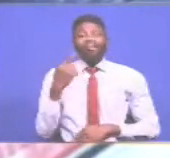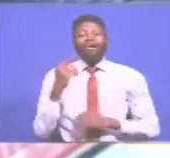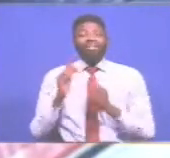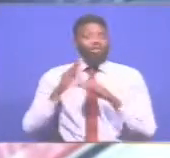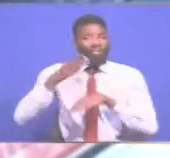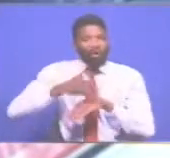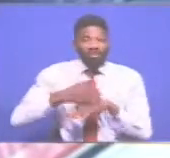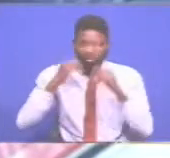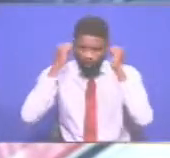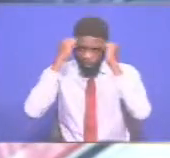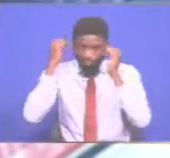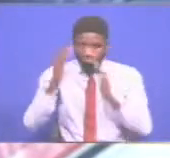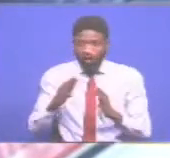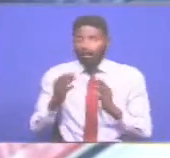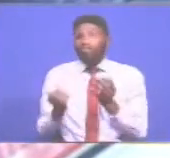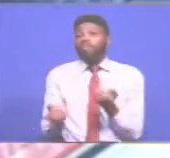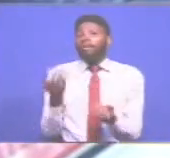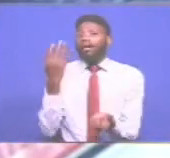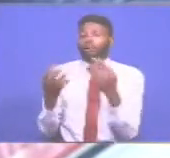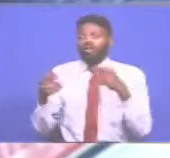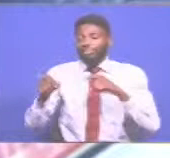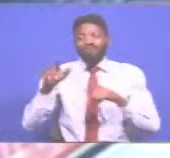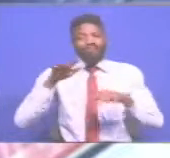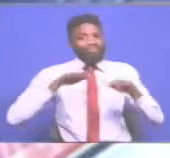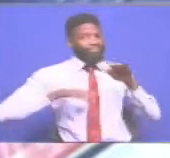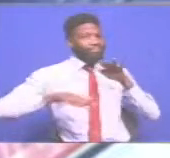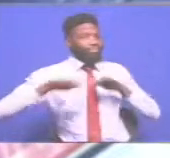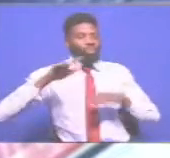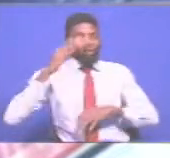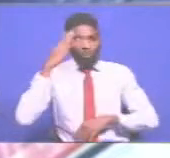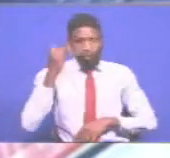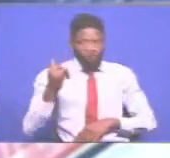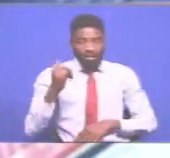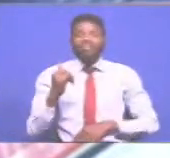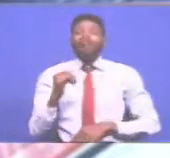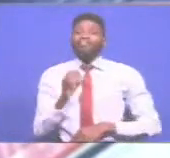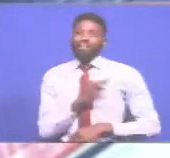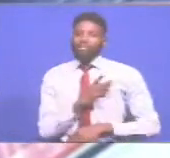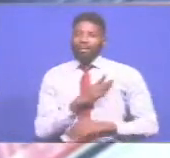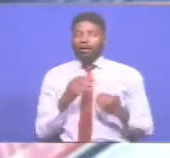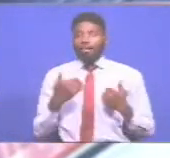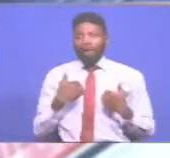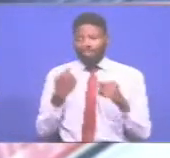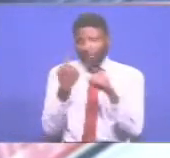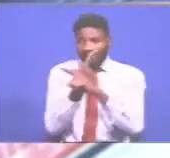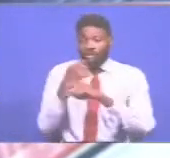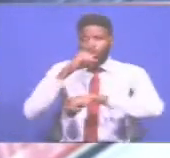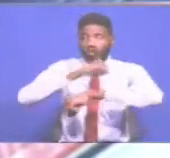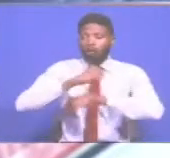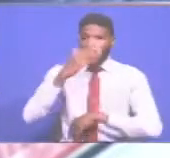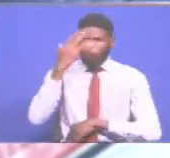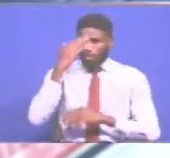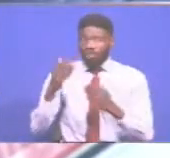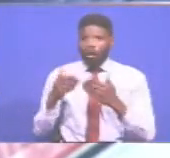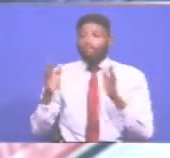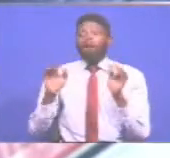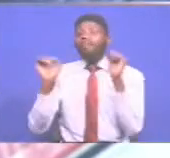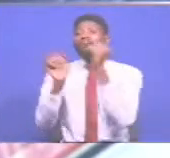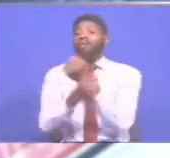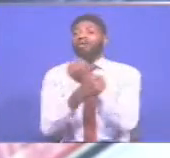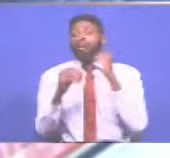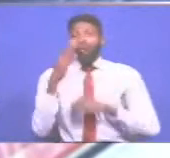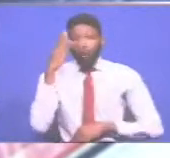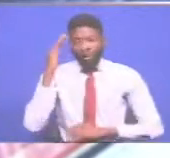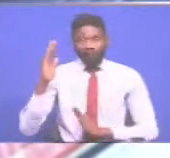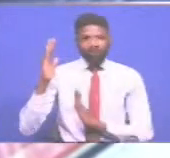County are in a state of limbo following fears that several schools may not reopen on Monday due to insecurity.